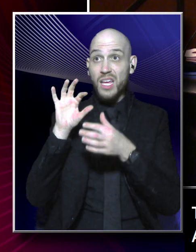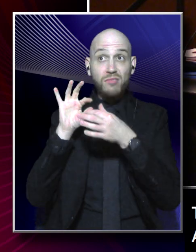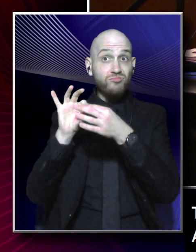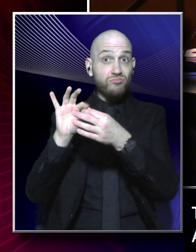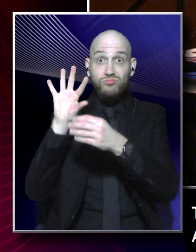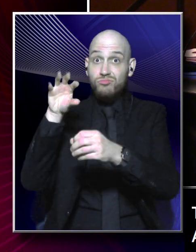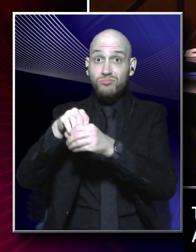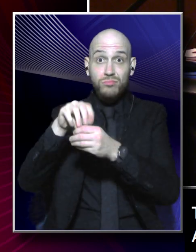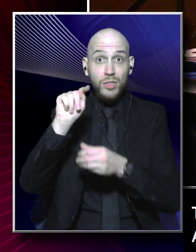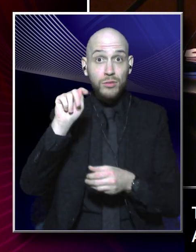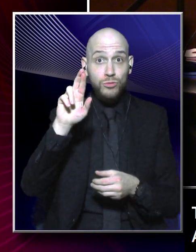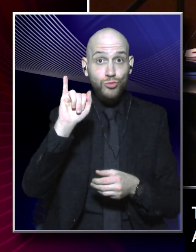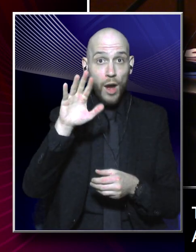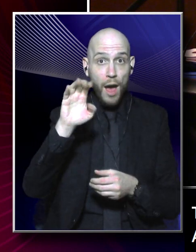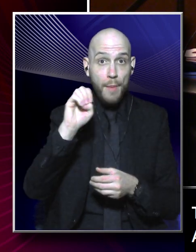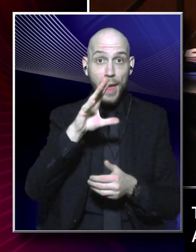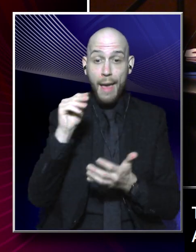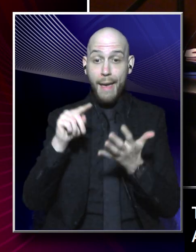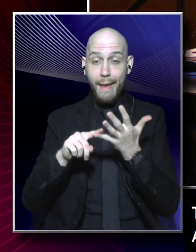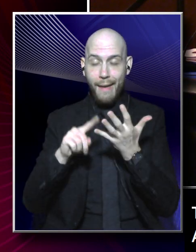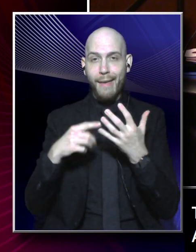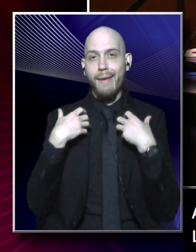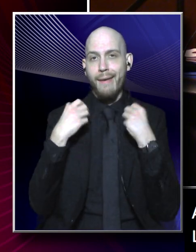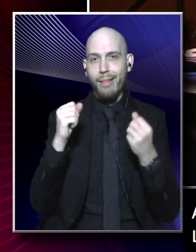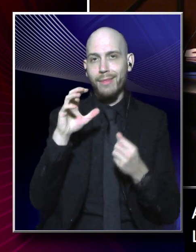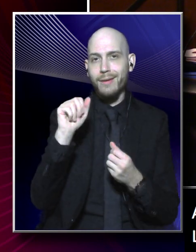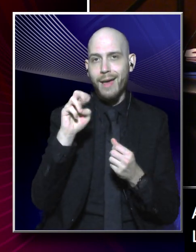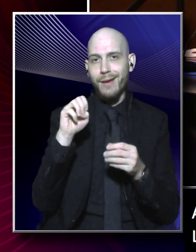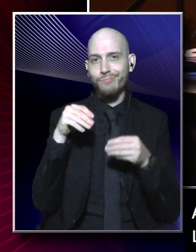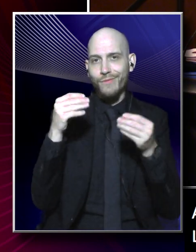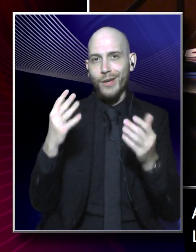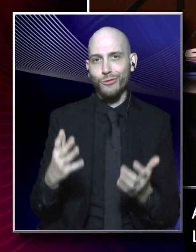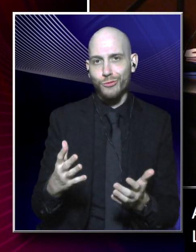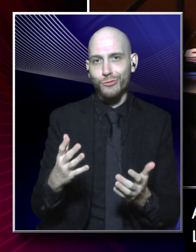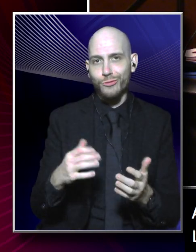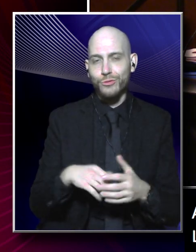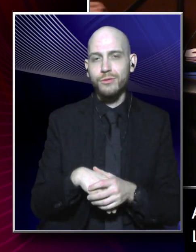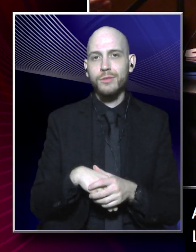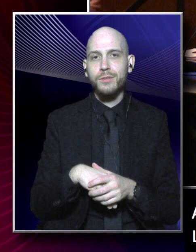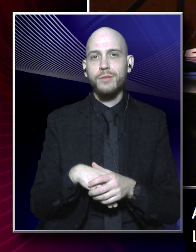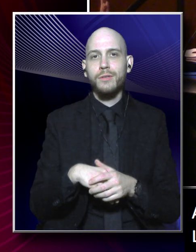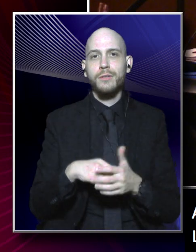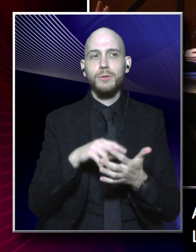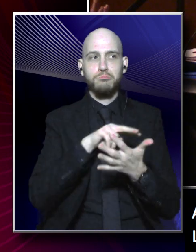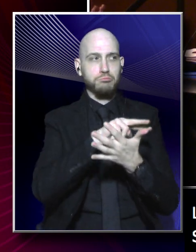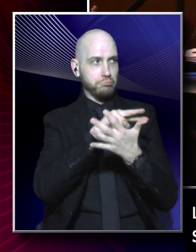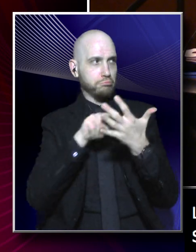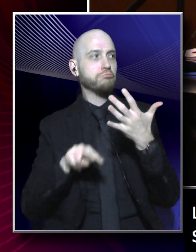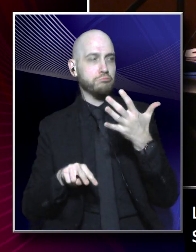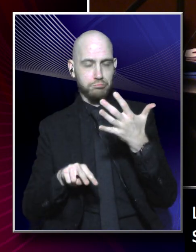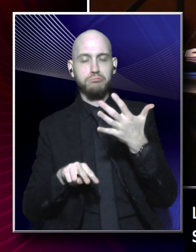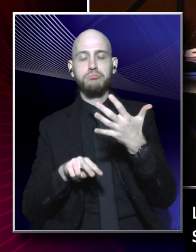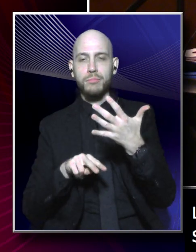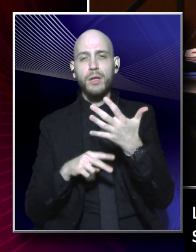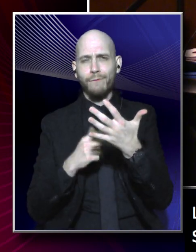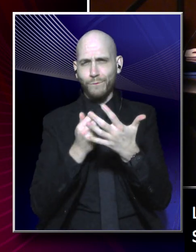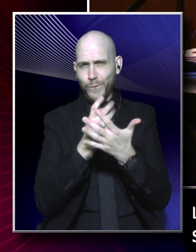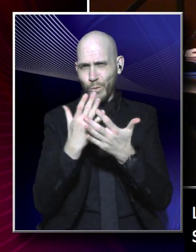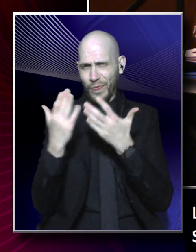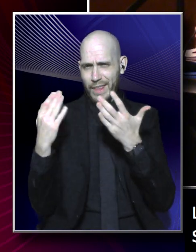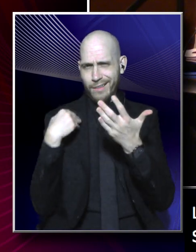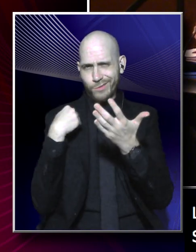When we looked at that data, there was a few things that we spotted right away. For example, we